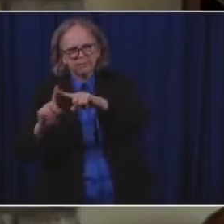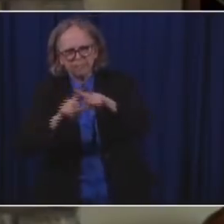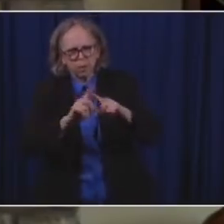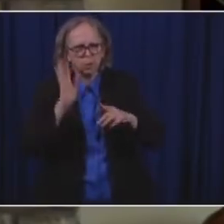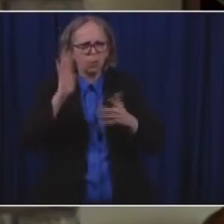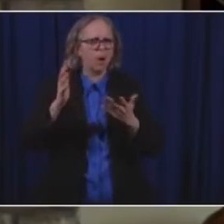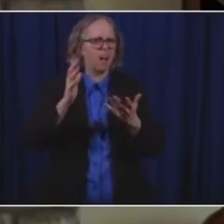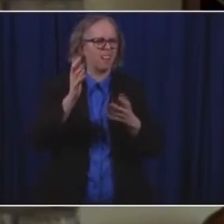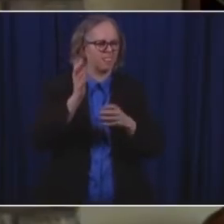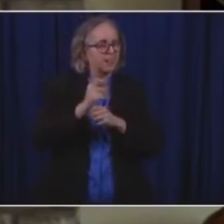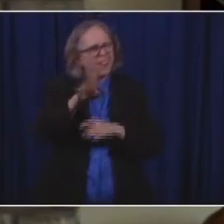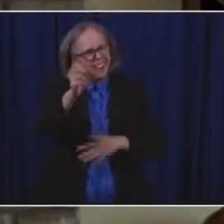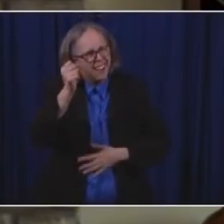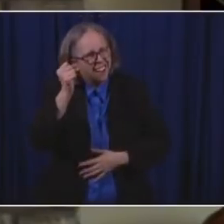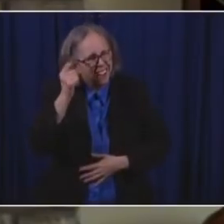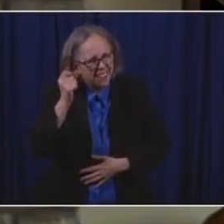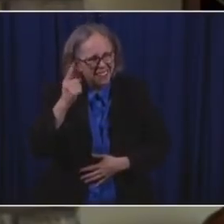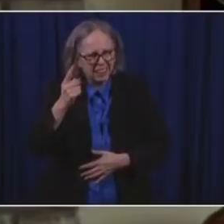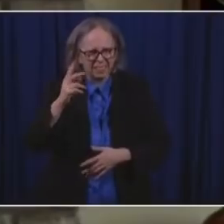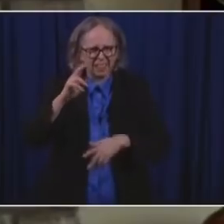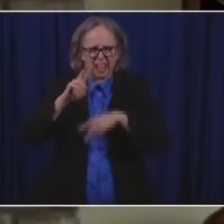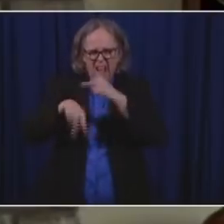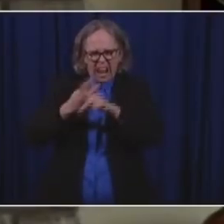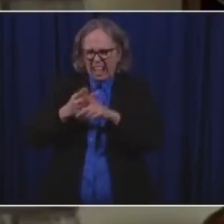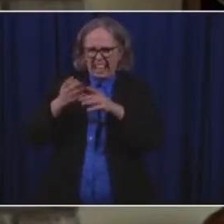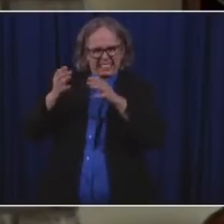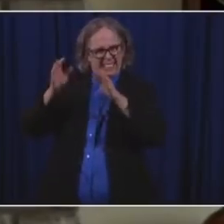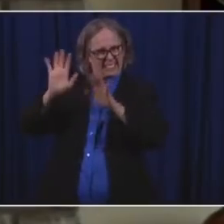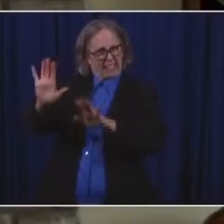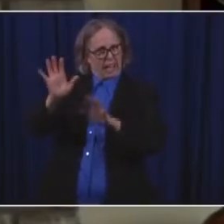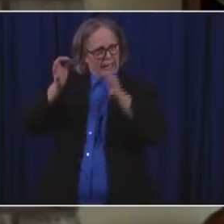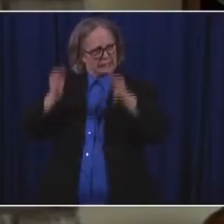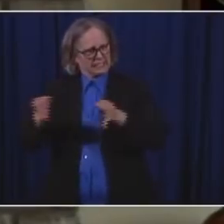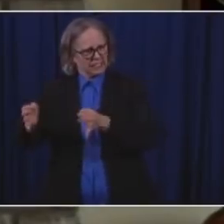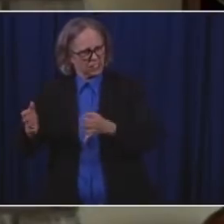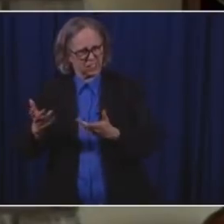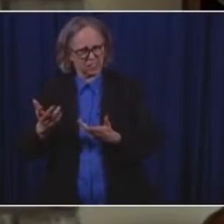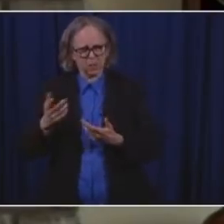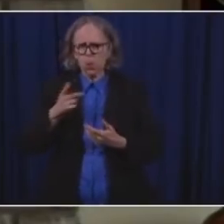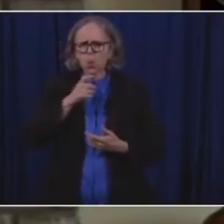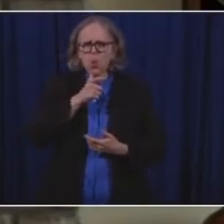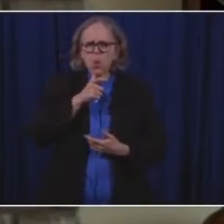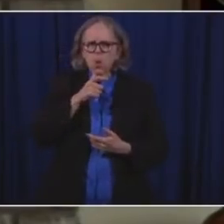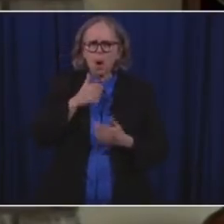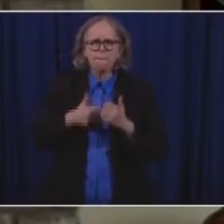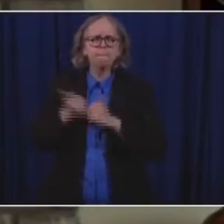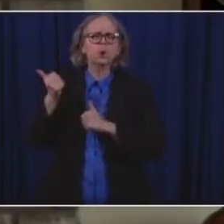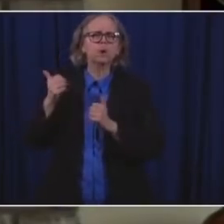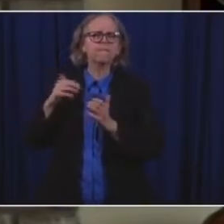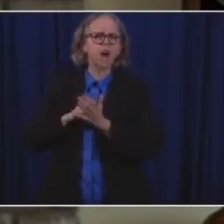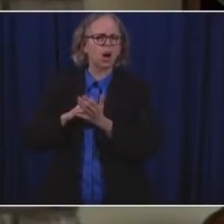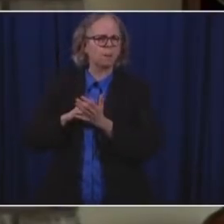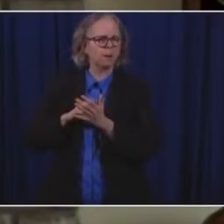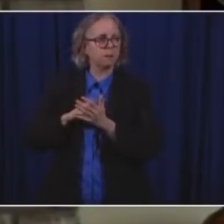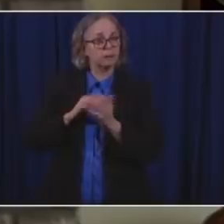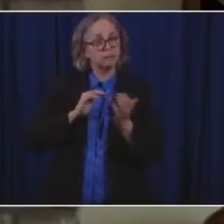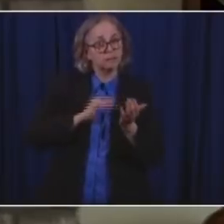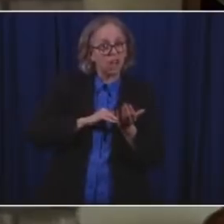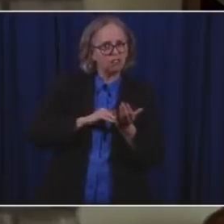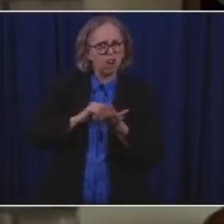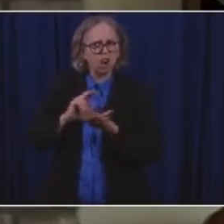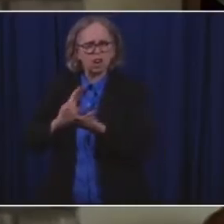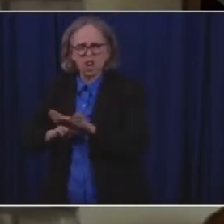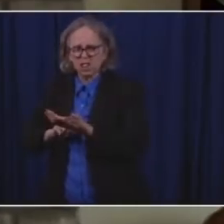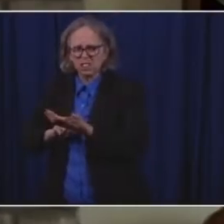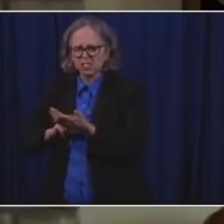are made on who is the most vulnerable. And it's not just a doctor, not just a nurse. It's people who